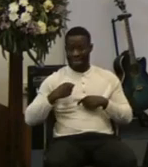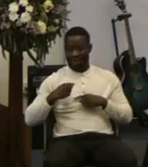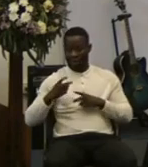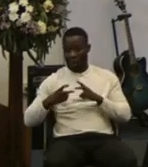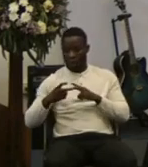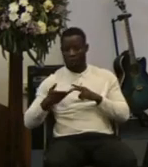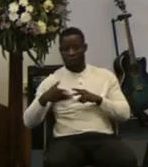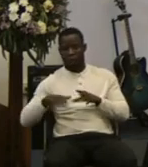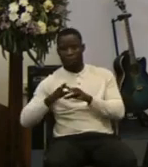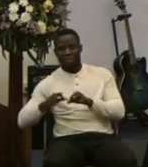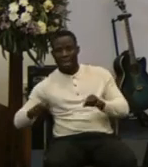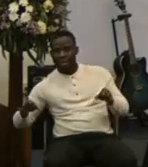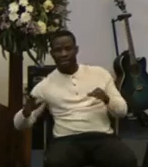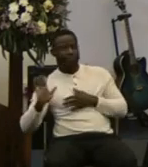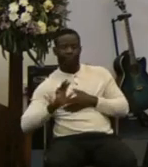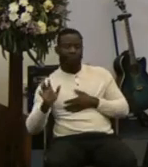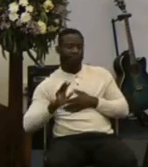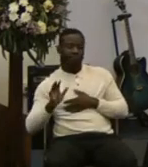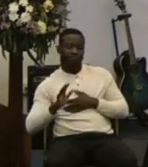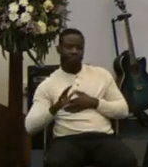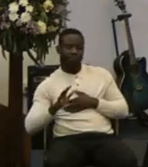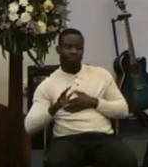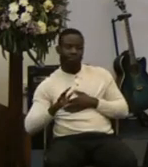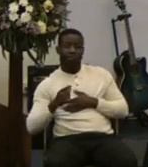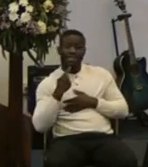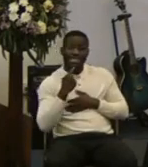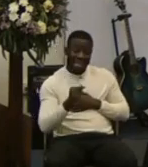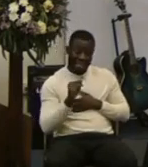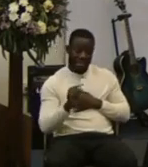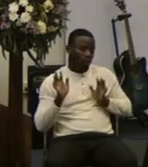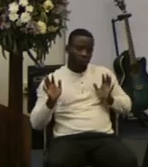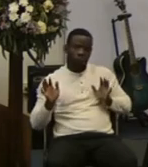argument from silence. It doesn't say that.